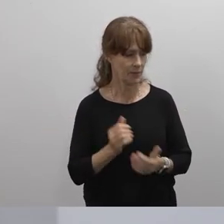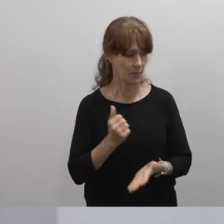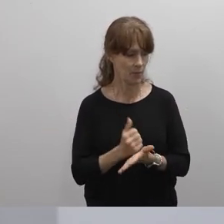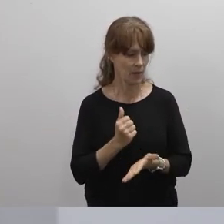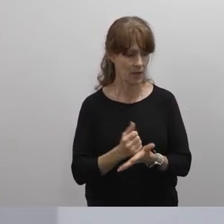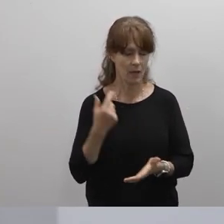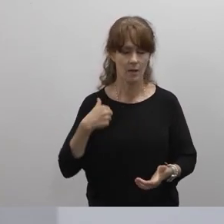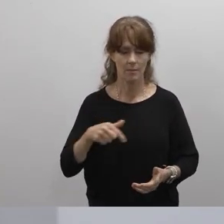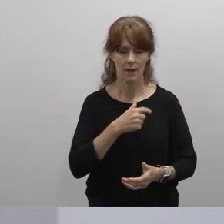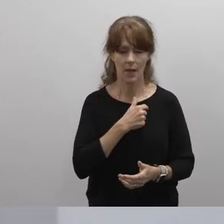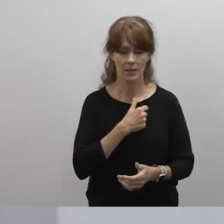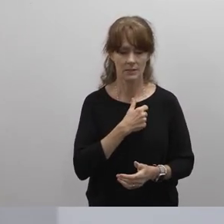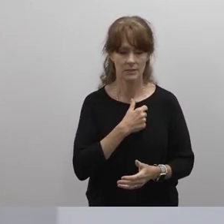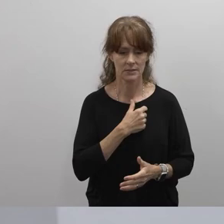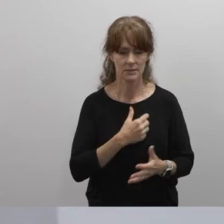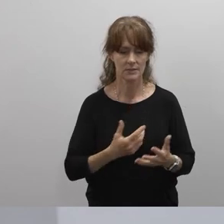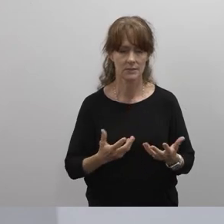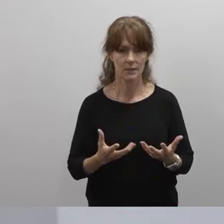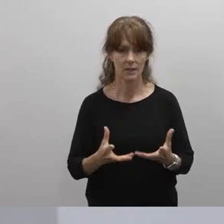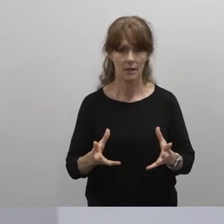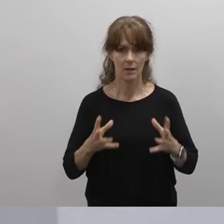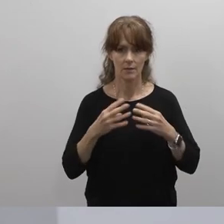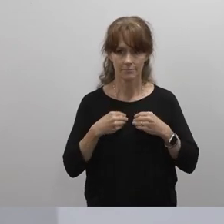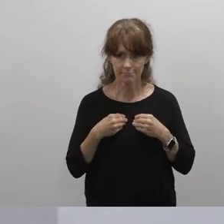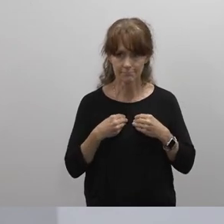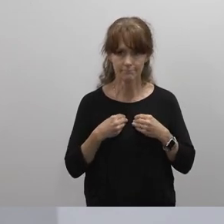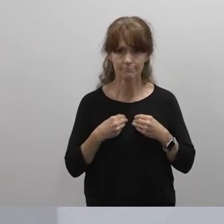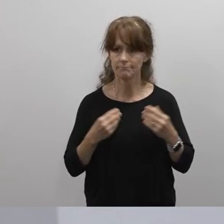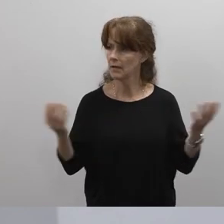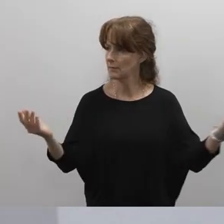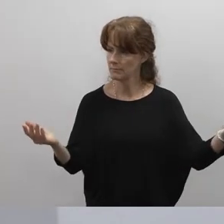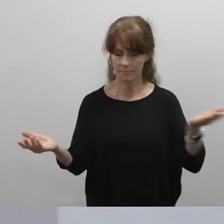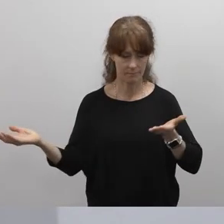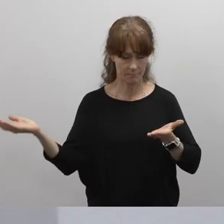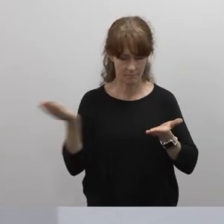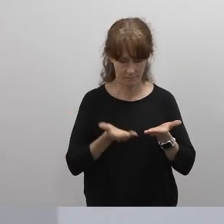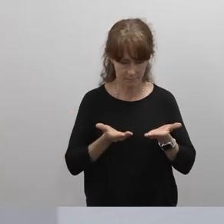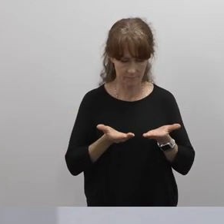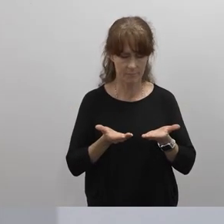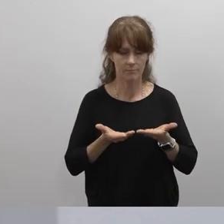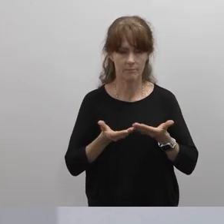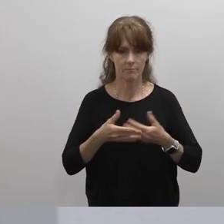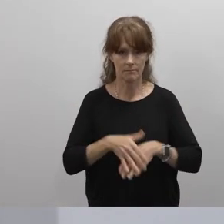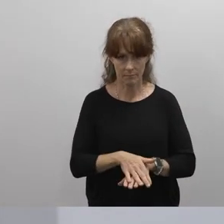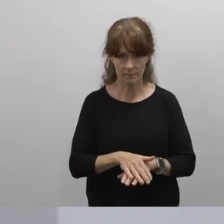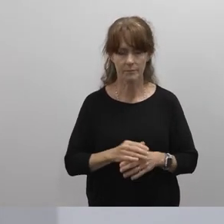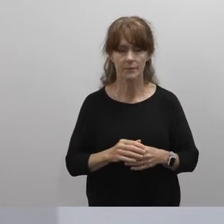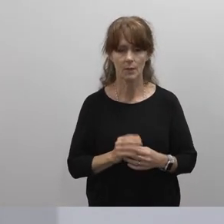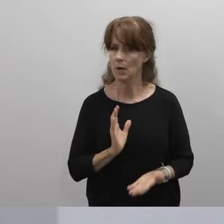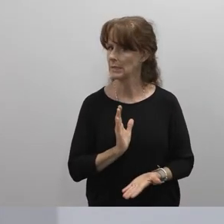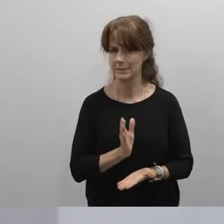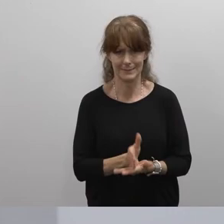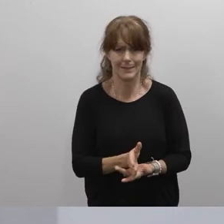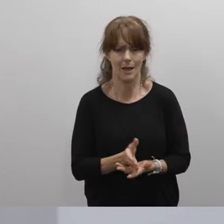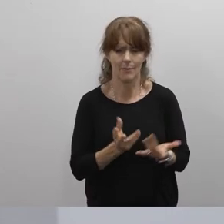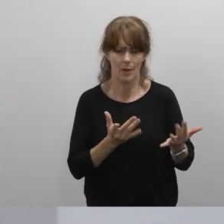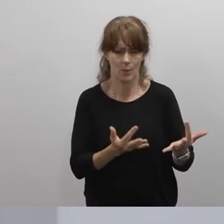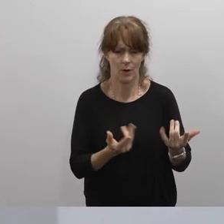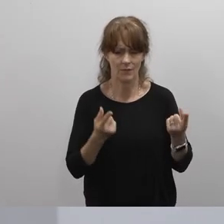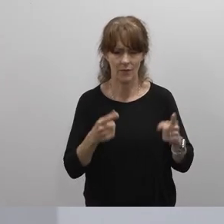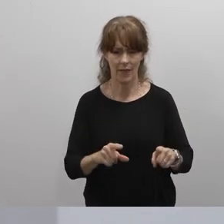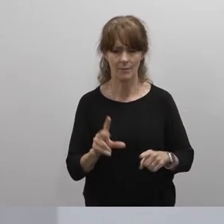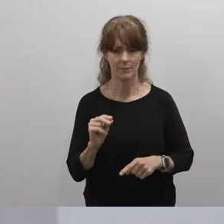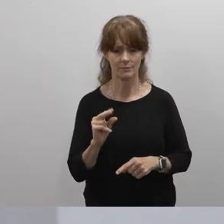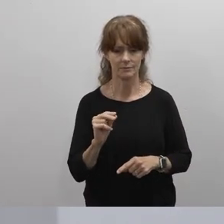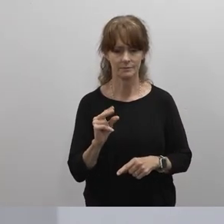us just to coalesce this data with data that will come in through that process. But we're not going to stop and wait for that to happen.